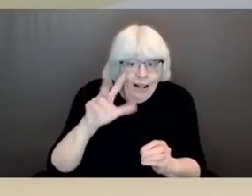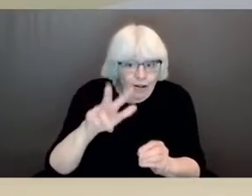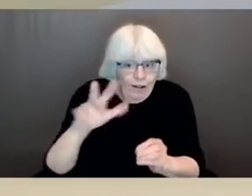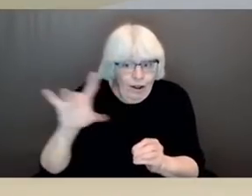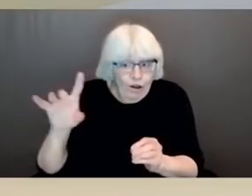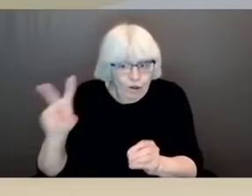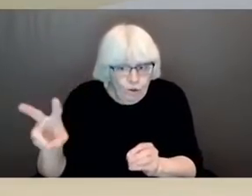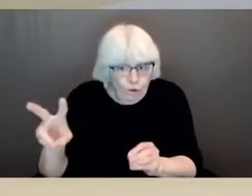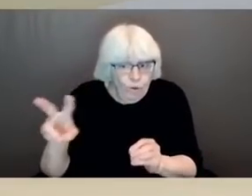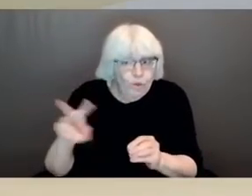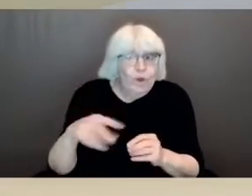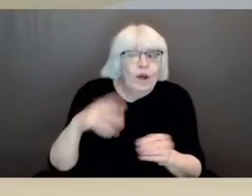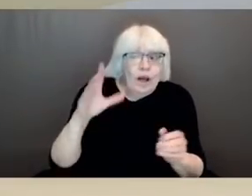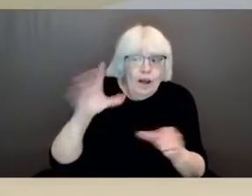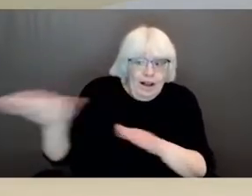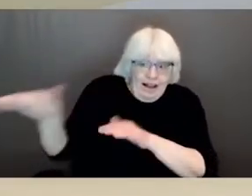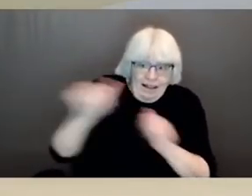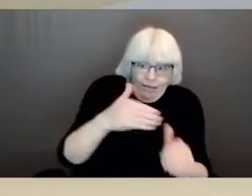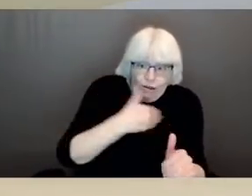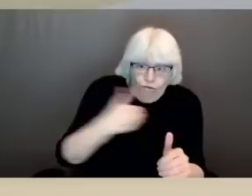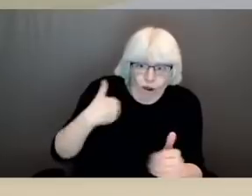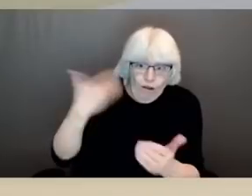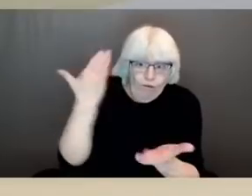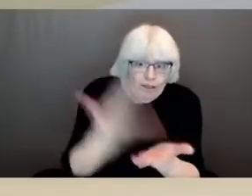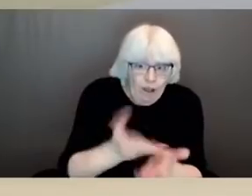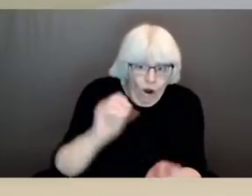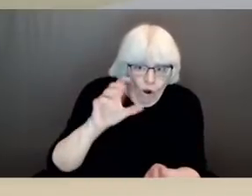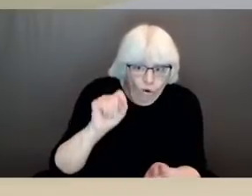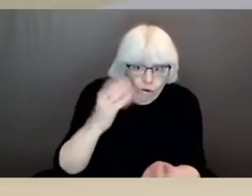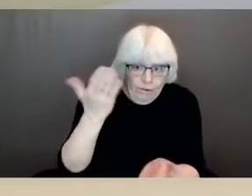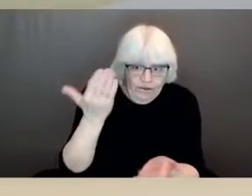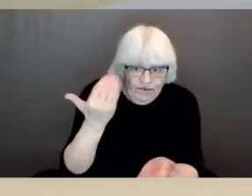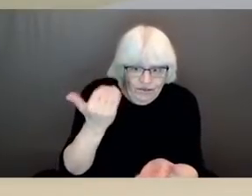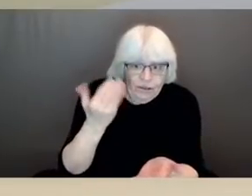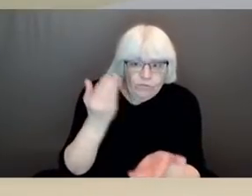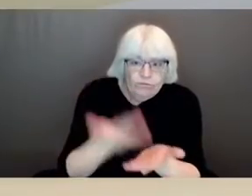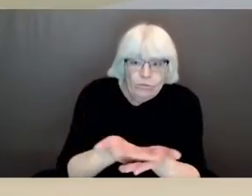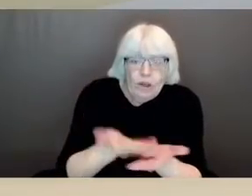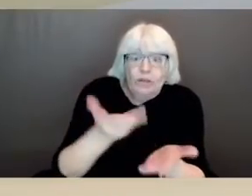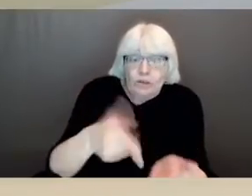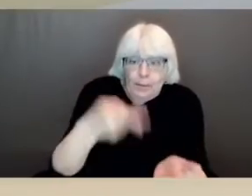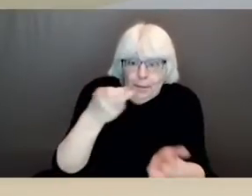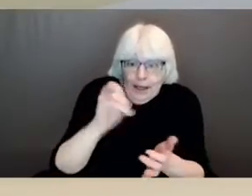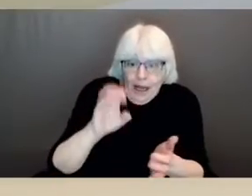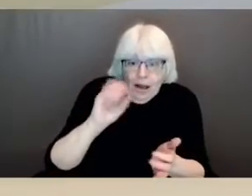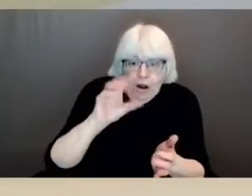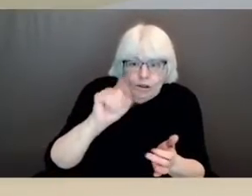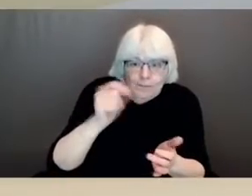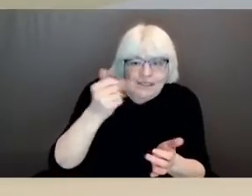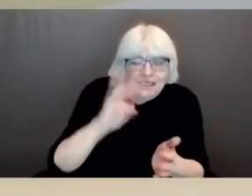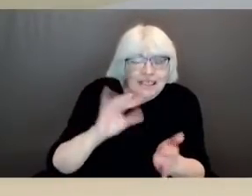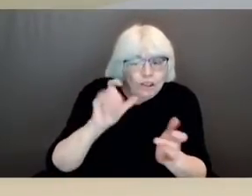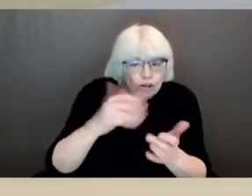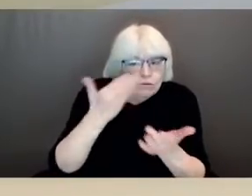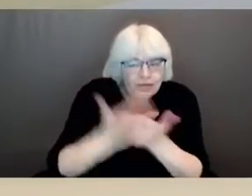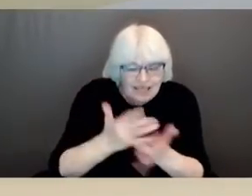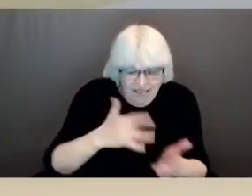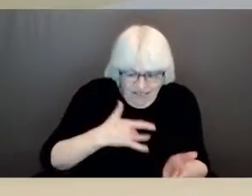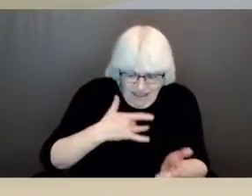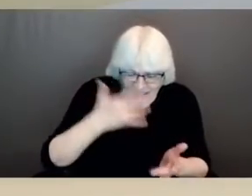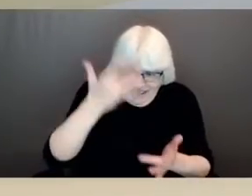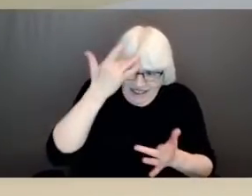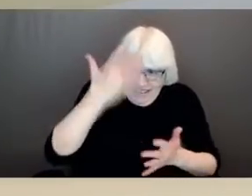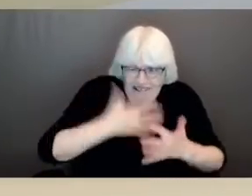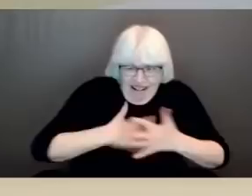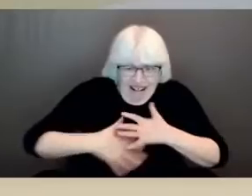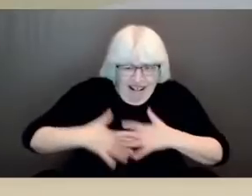October 16th, should monitor themselves for symptoms, and if any develop, they should be tested at one of the health PI testing clinics.